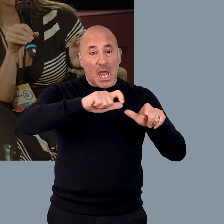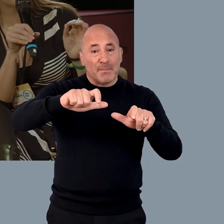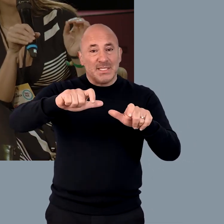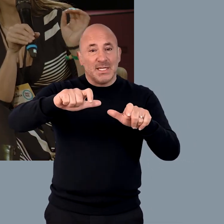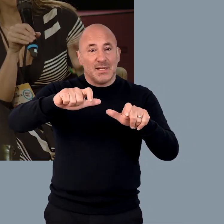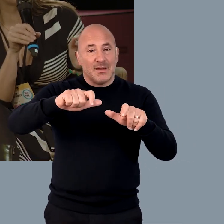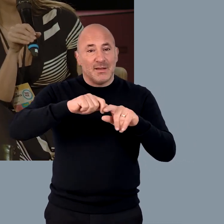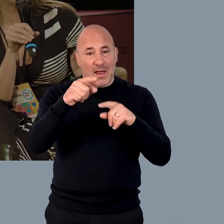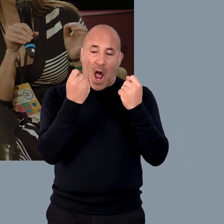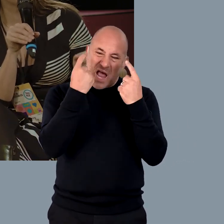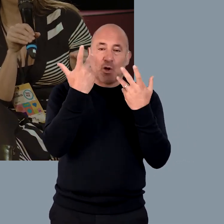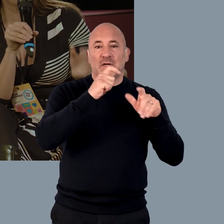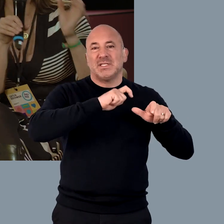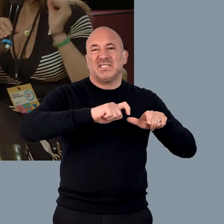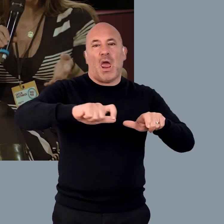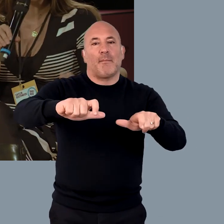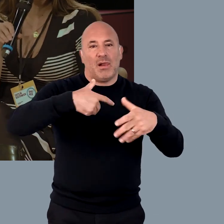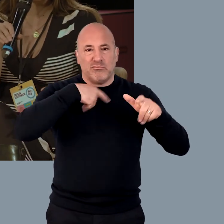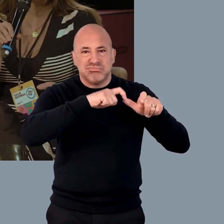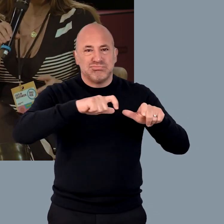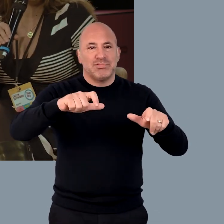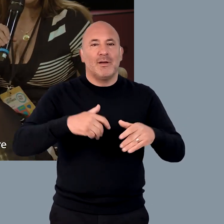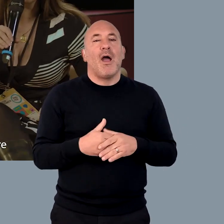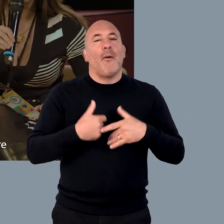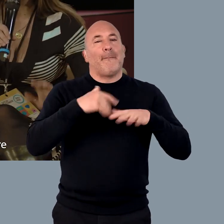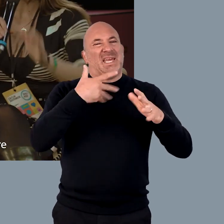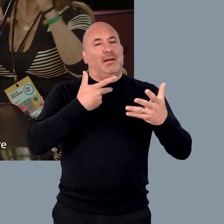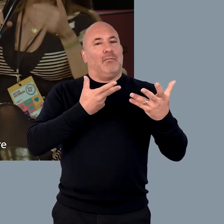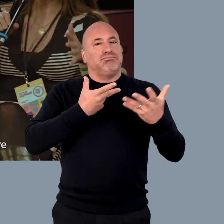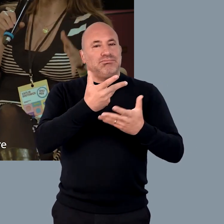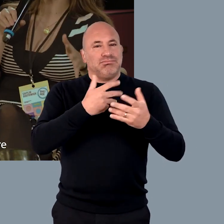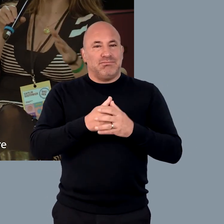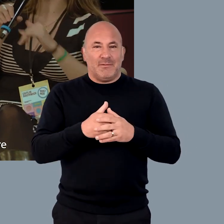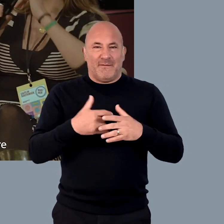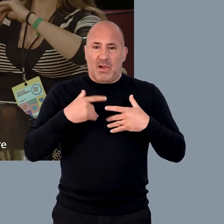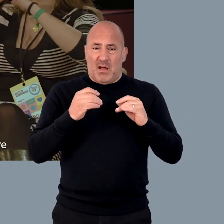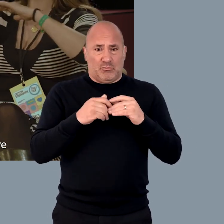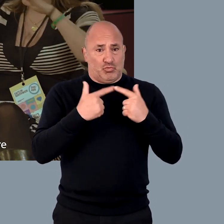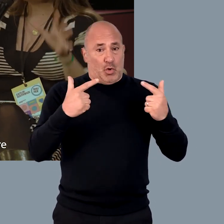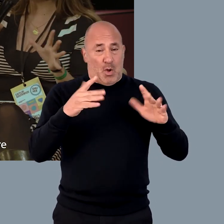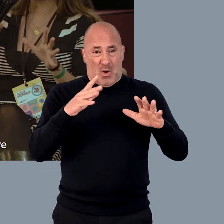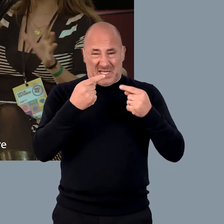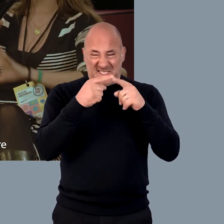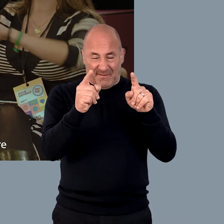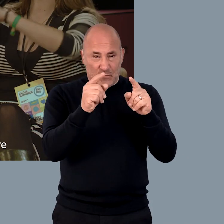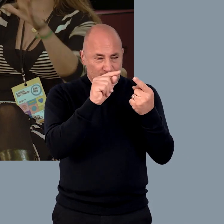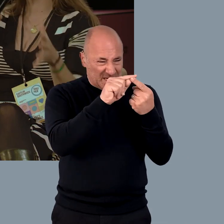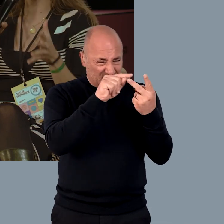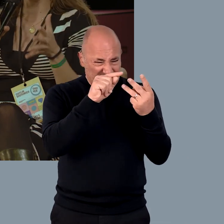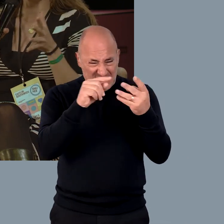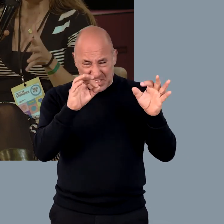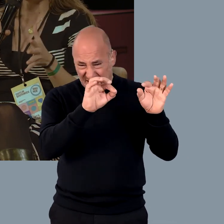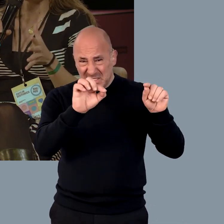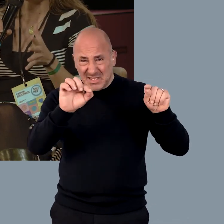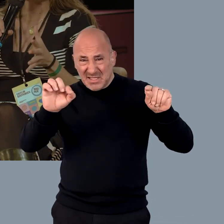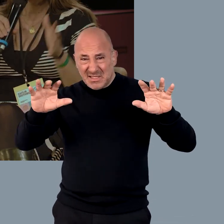is very much about sustainability as well. When you're approaching sustainability, as we mentioned, you know, it can feel overwhelming because there's so many